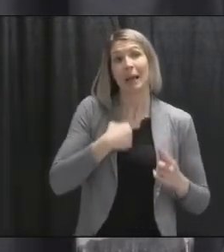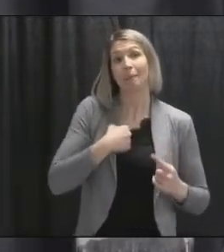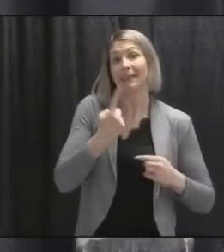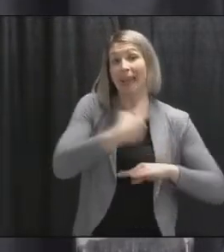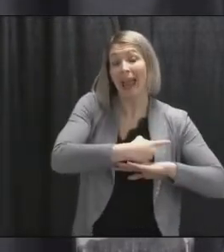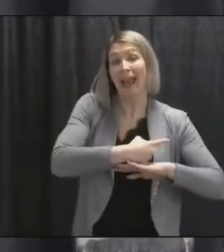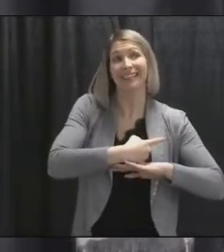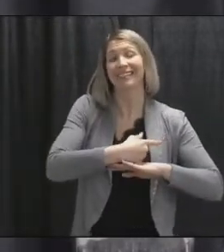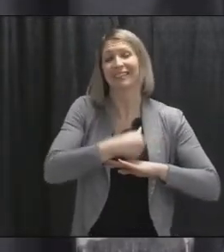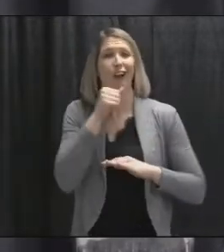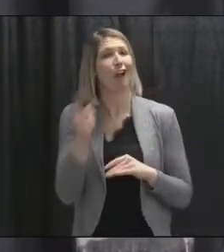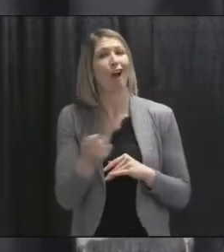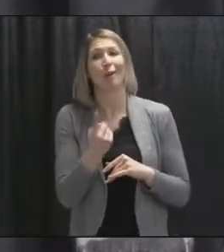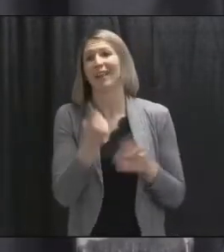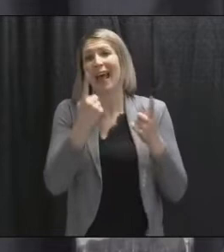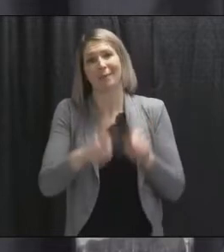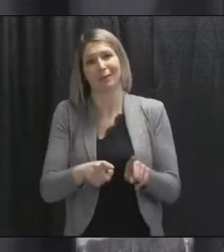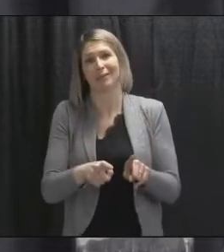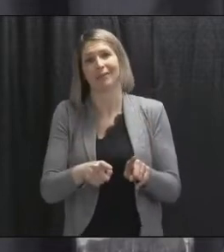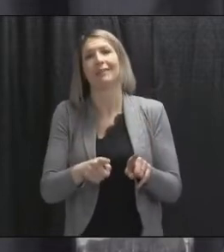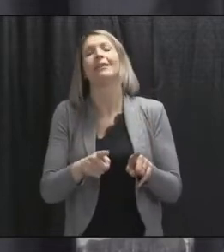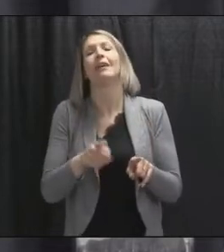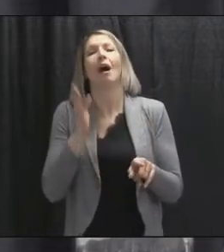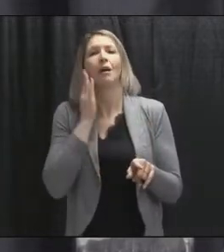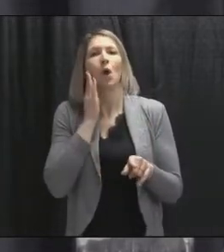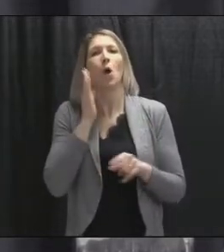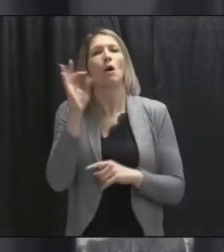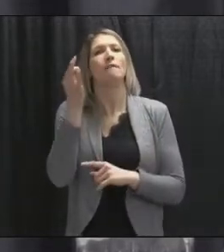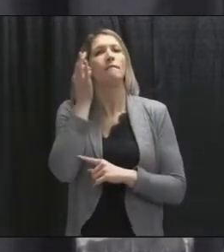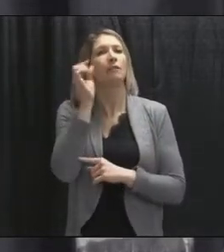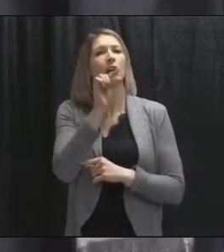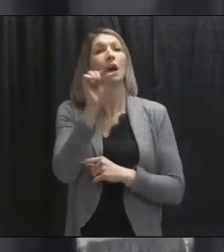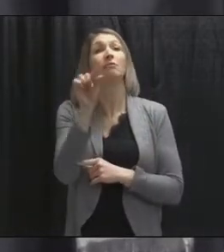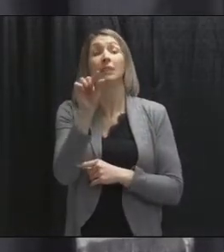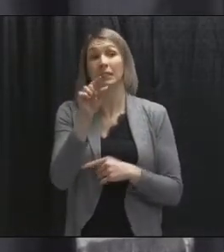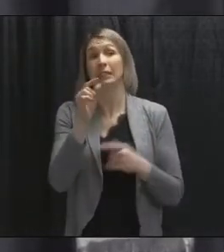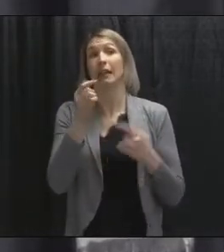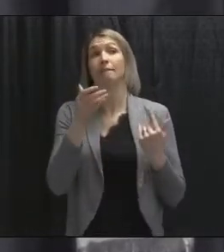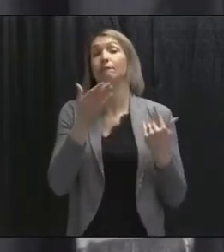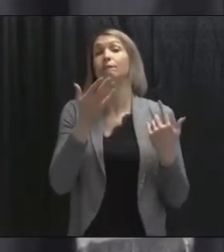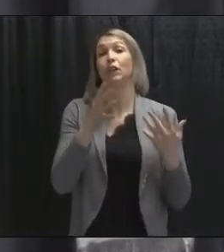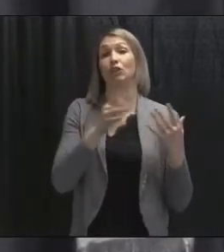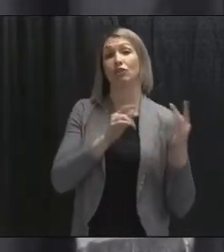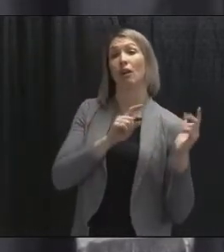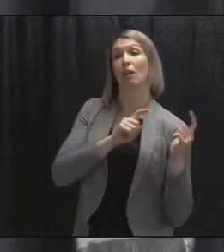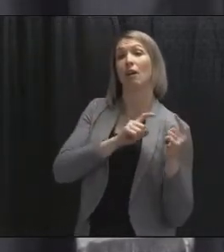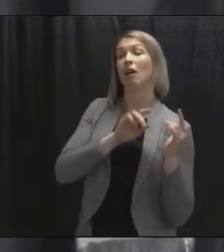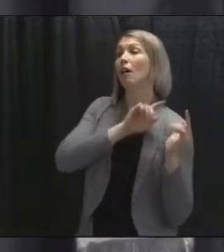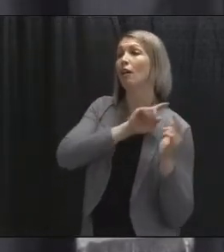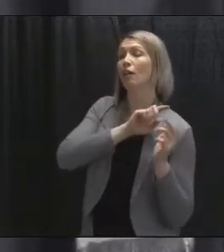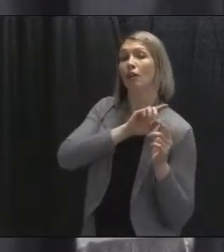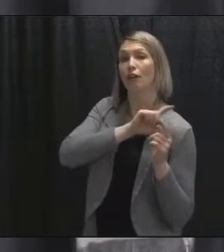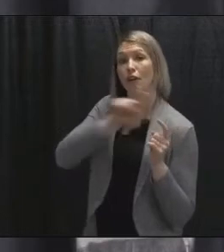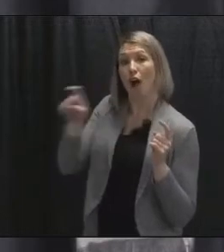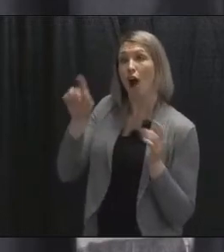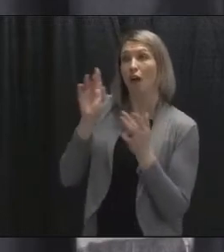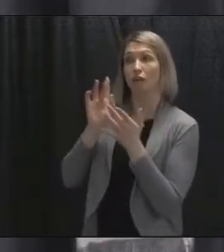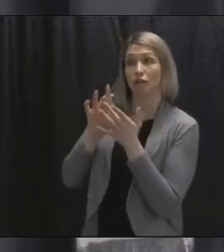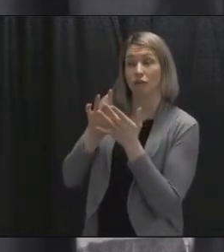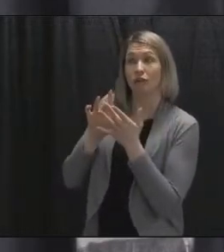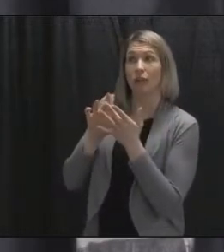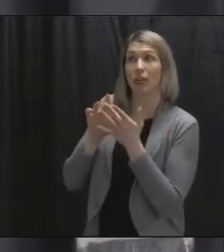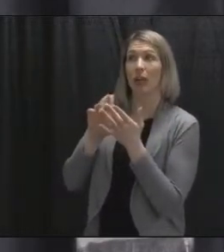very keen on putting agents actually as far away as China and Indonesia to check shipments before